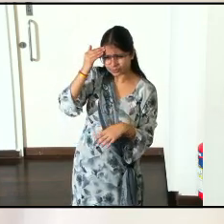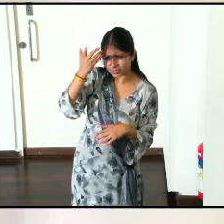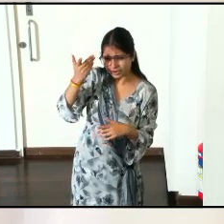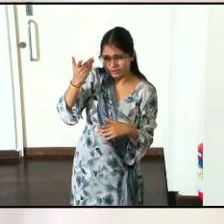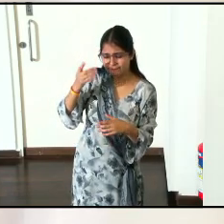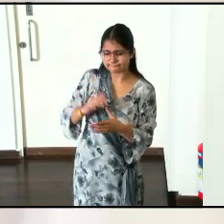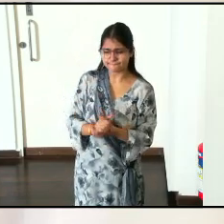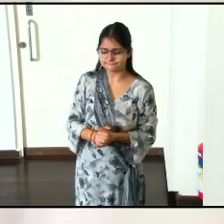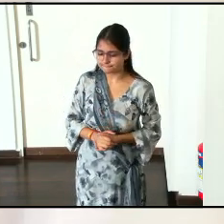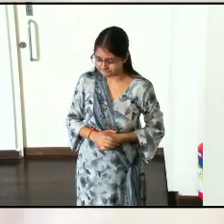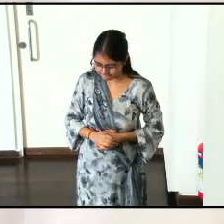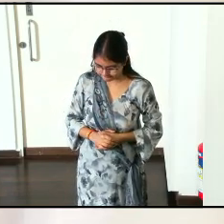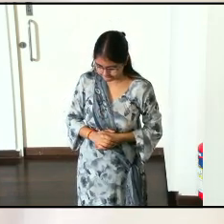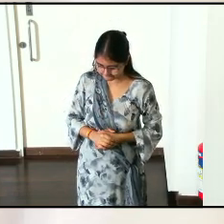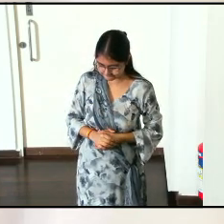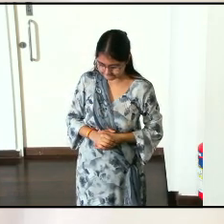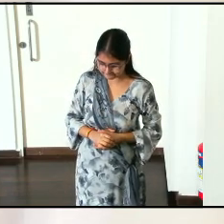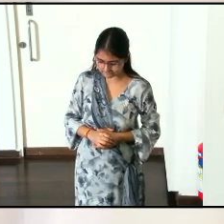make